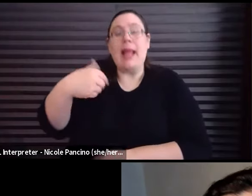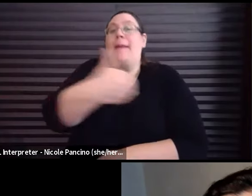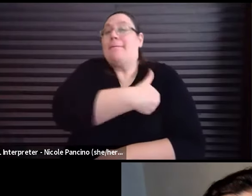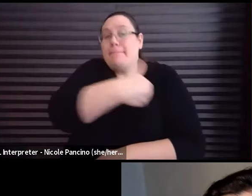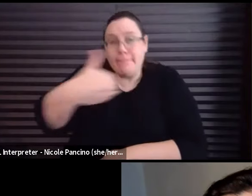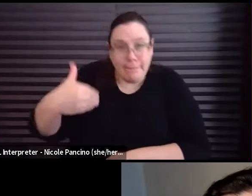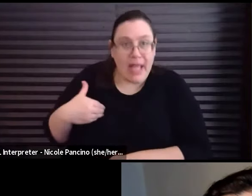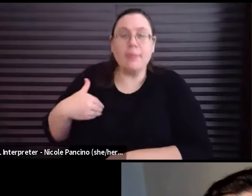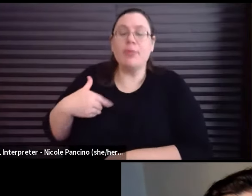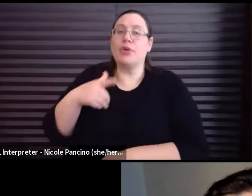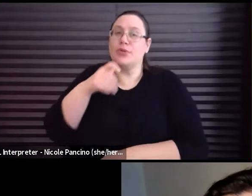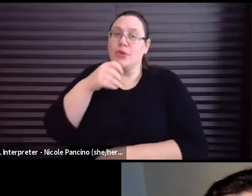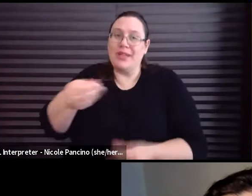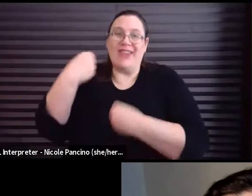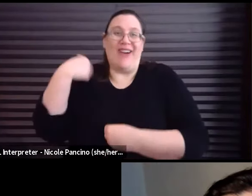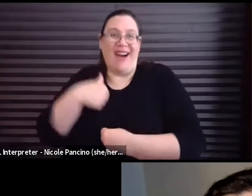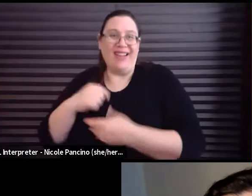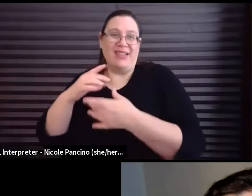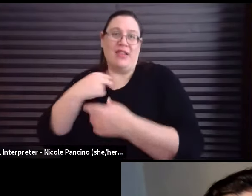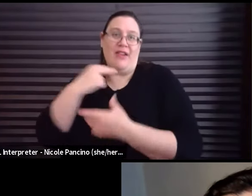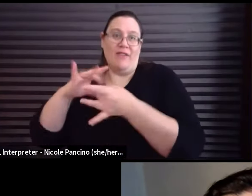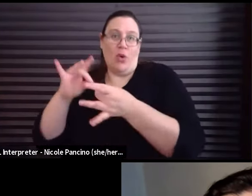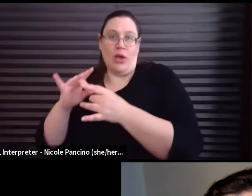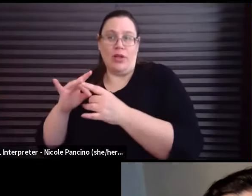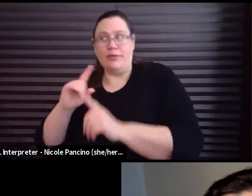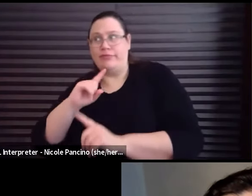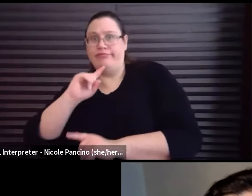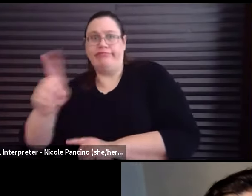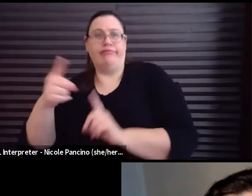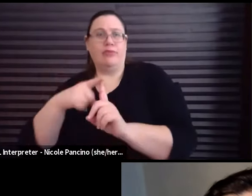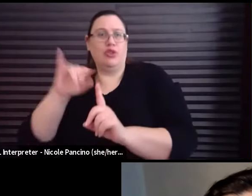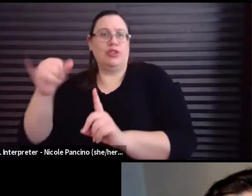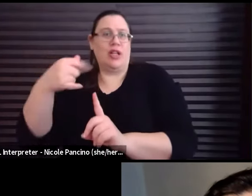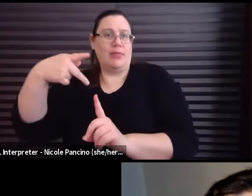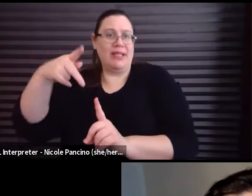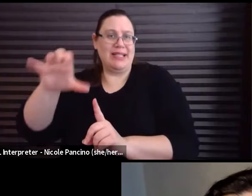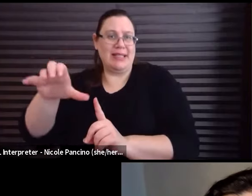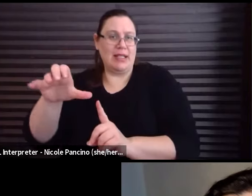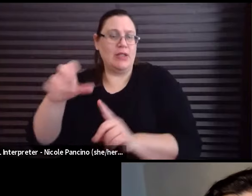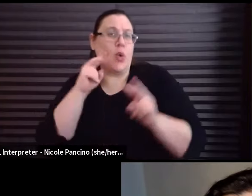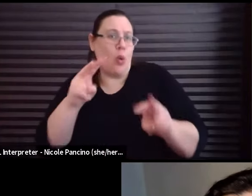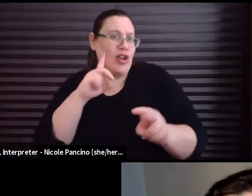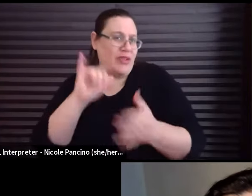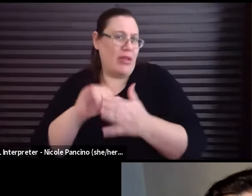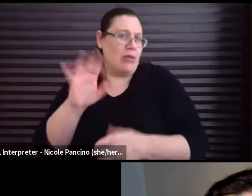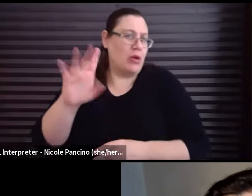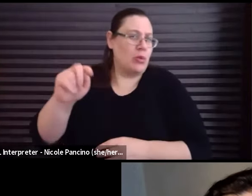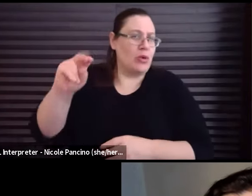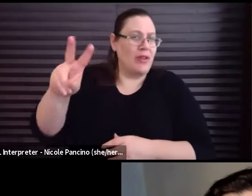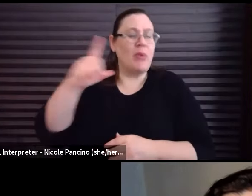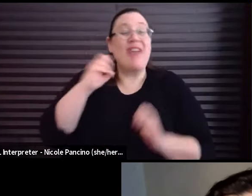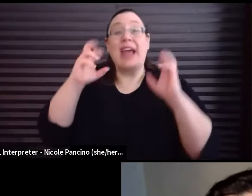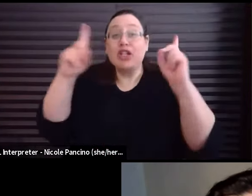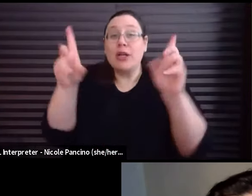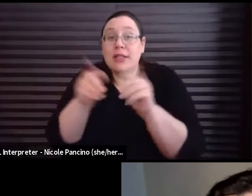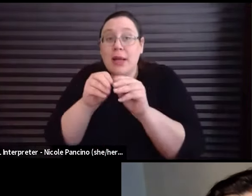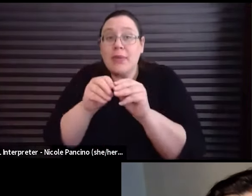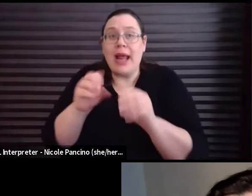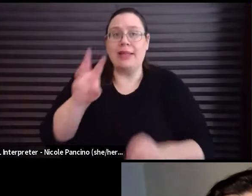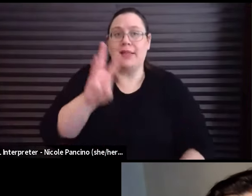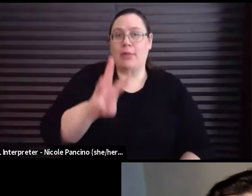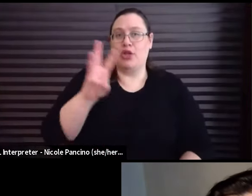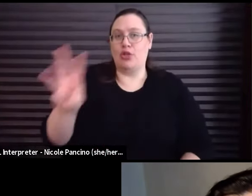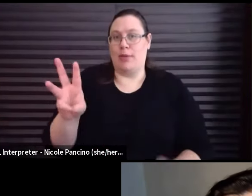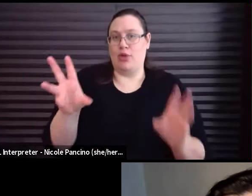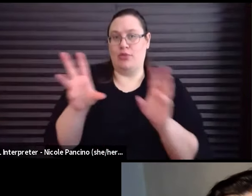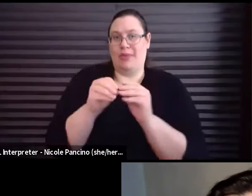give us the voice to tell to JPC. So definitely keep your eye out. We'll be having education seminars and WW meetings as we